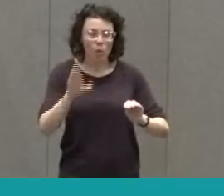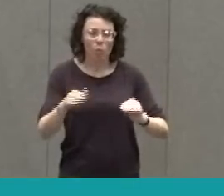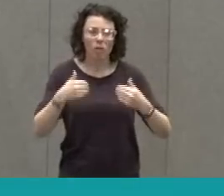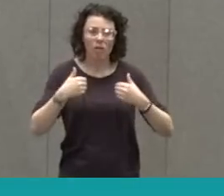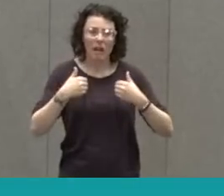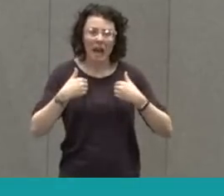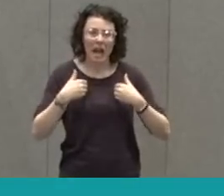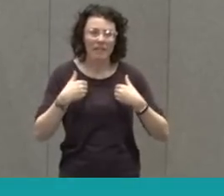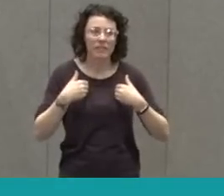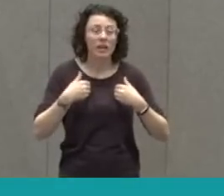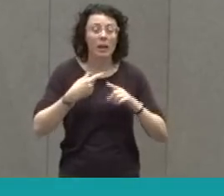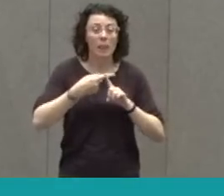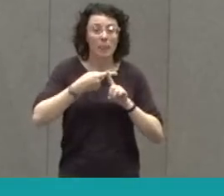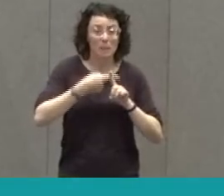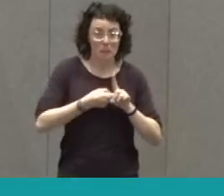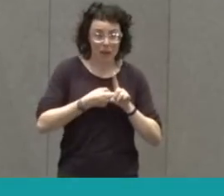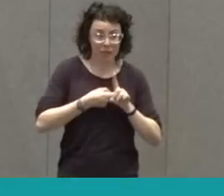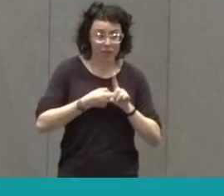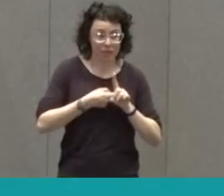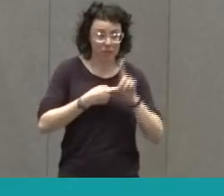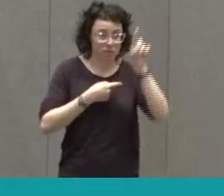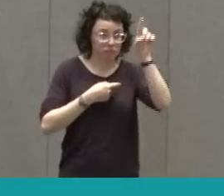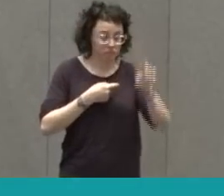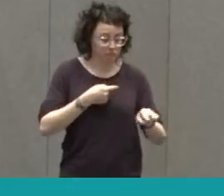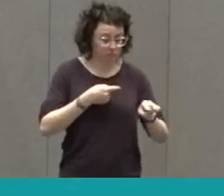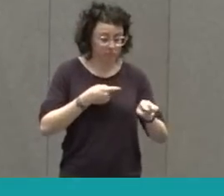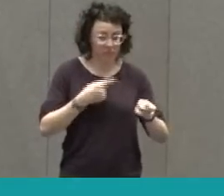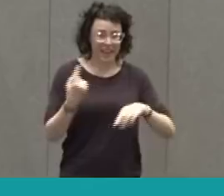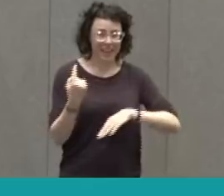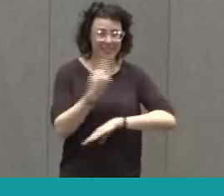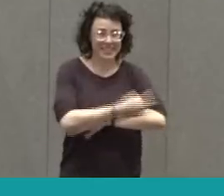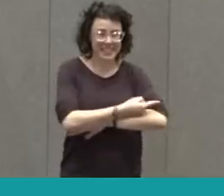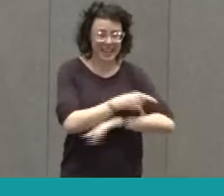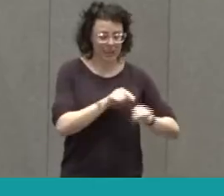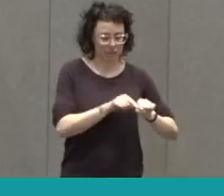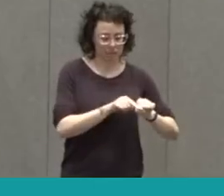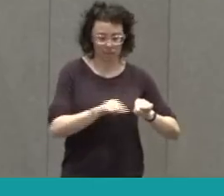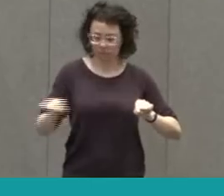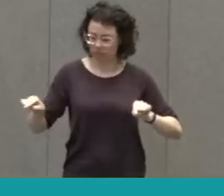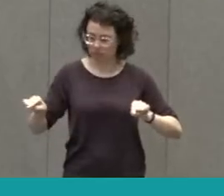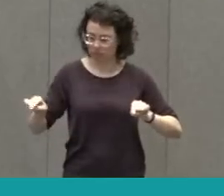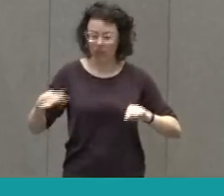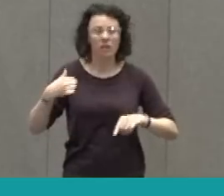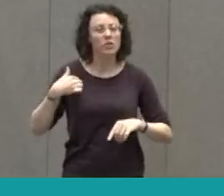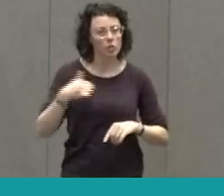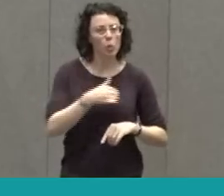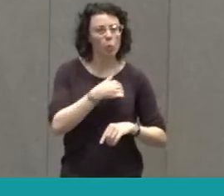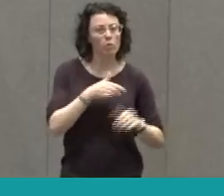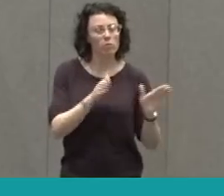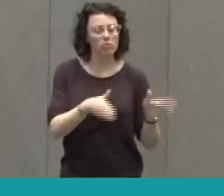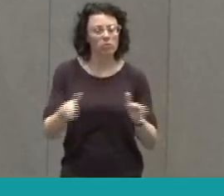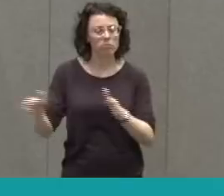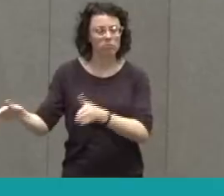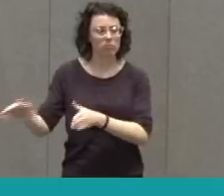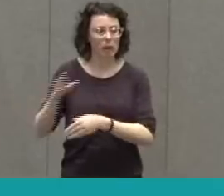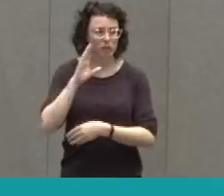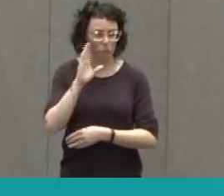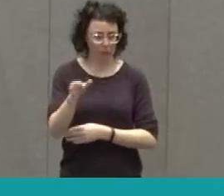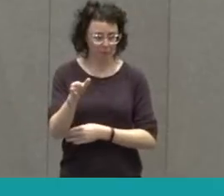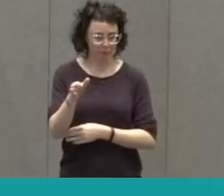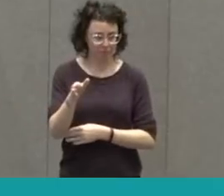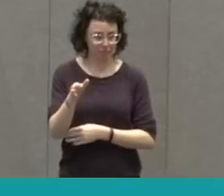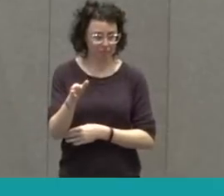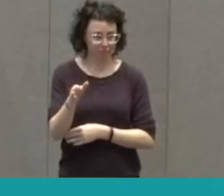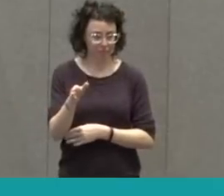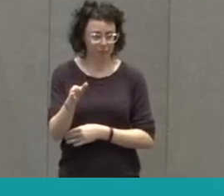we put all the dates. So we're going to organize them in an organized fashion. So what do you